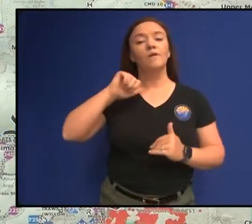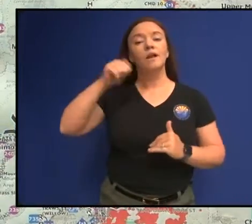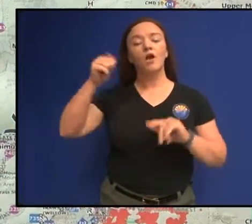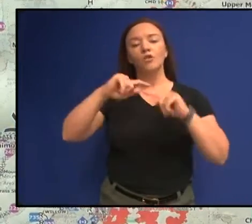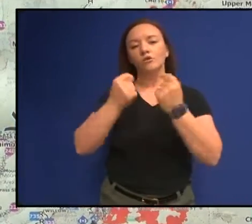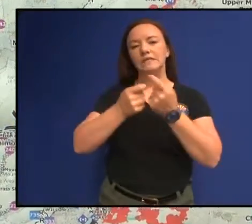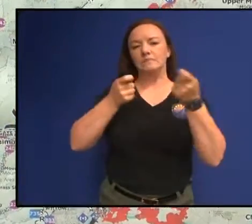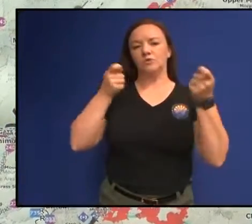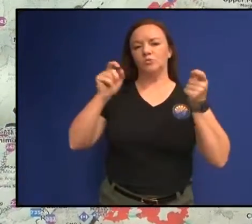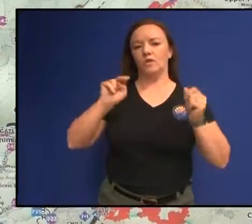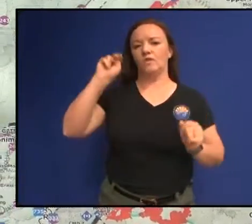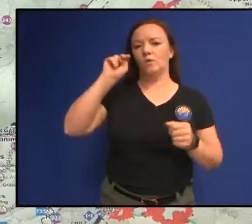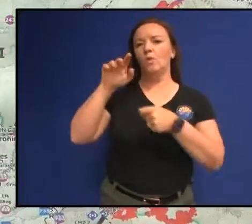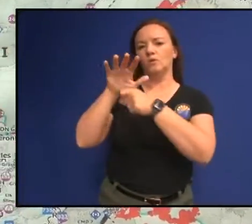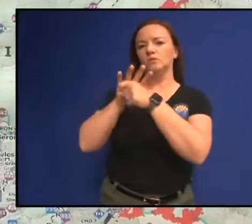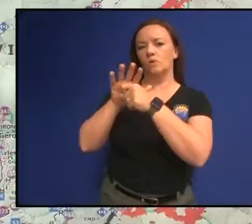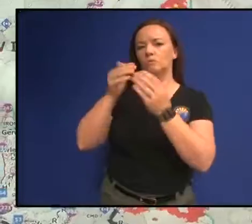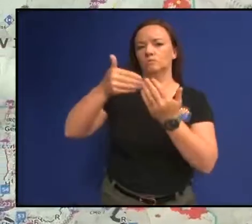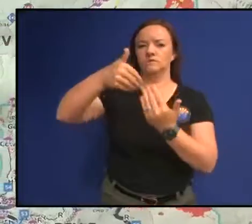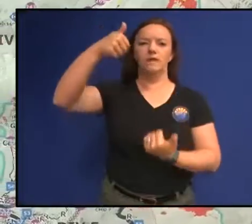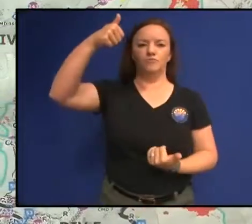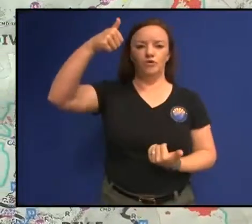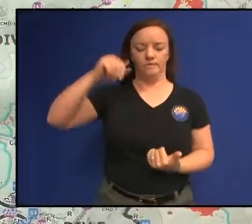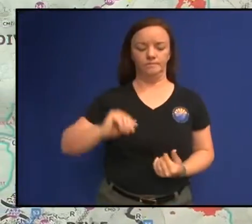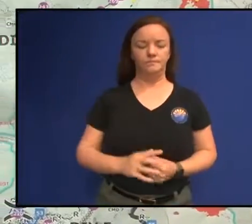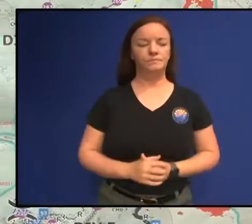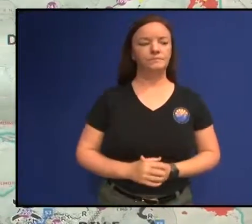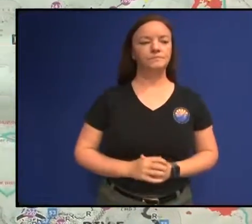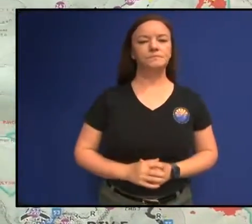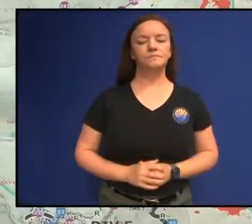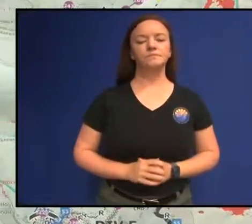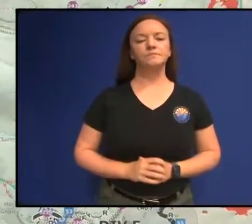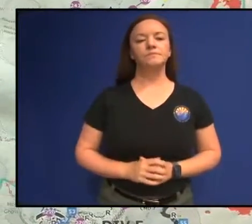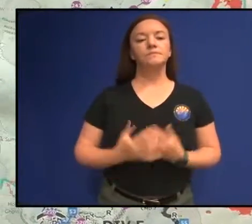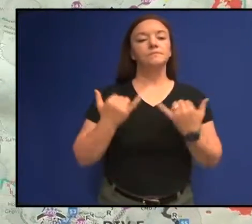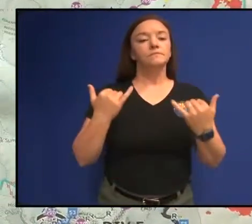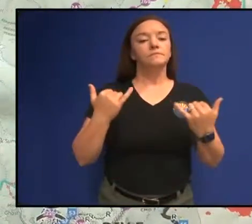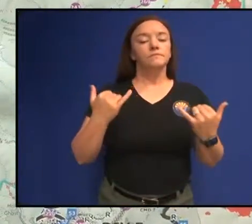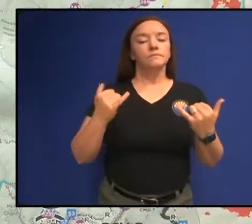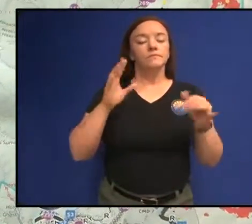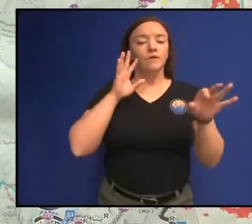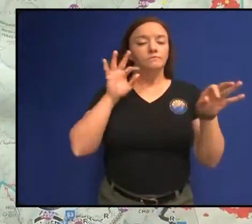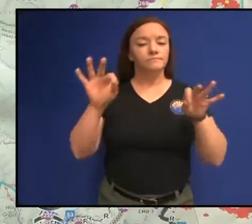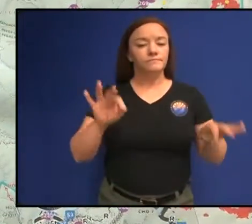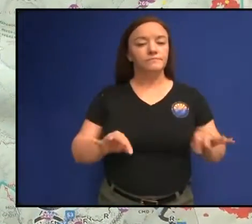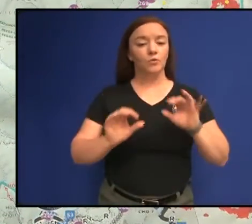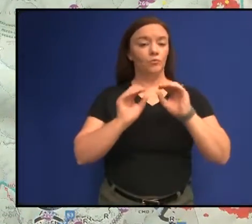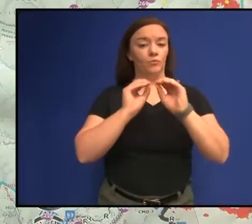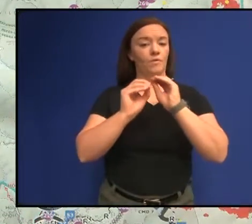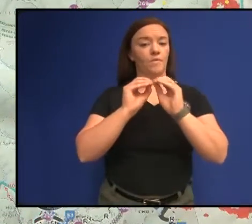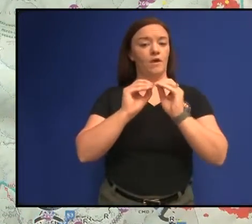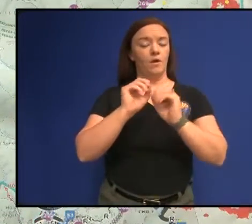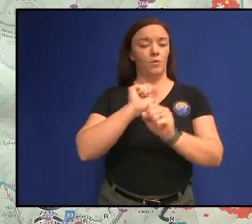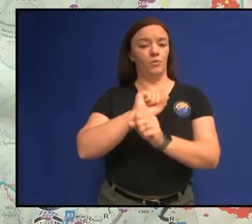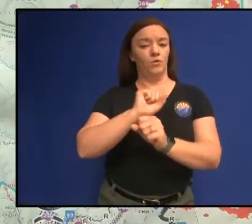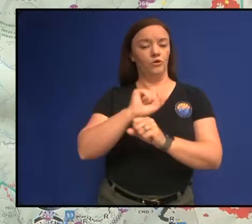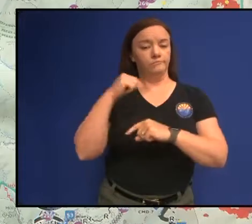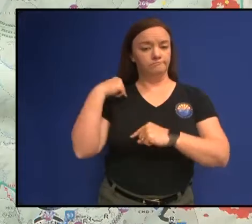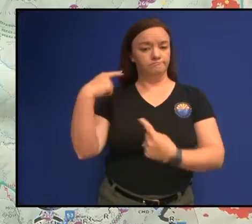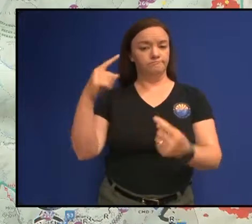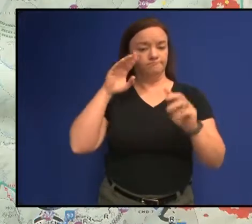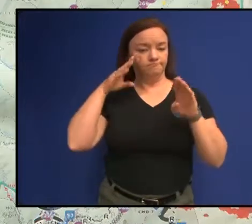of the north zone of the fire. So today, just talking a little bit more about the repair work that we've got going on. All of